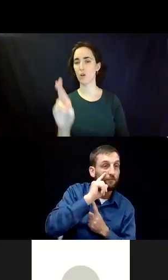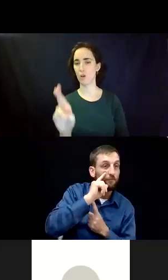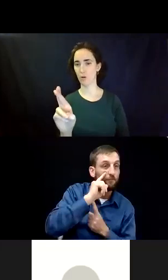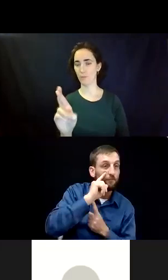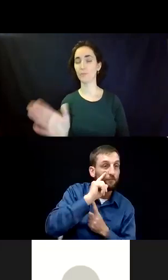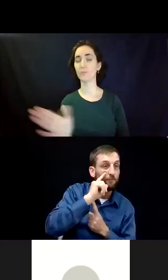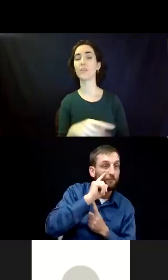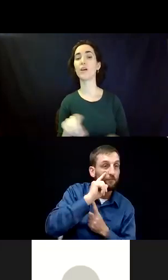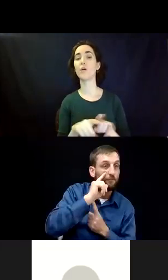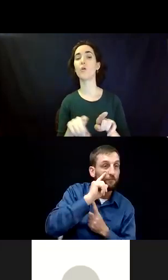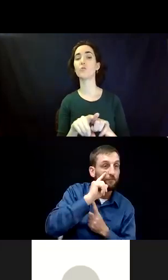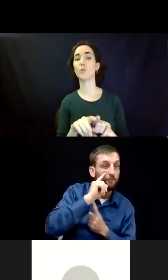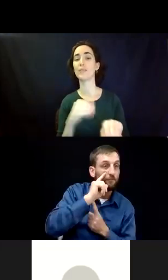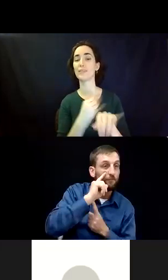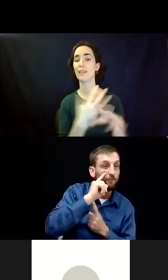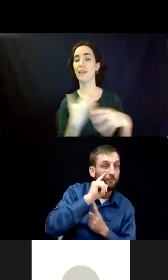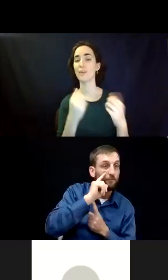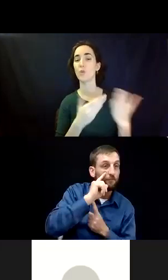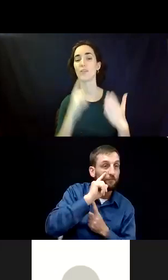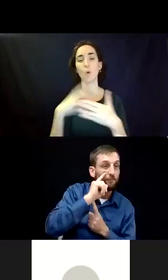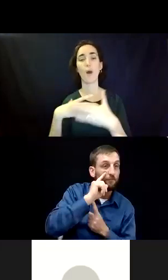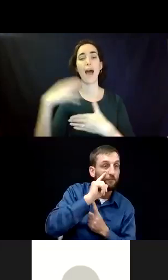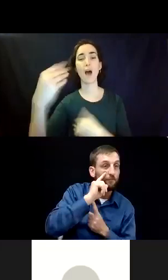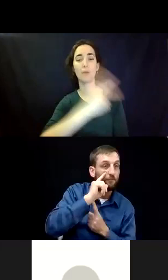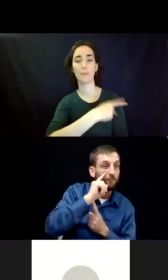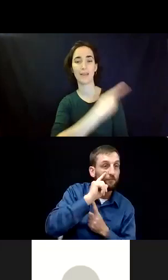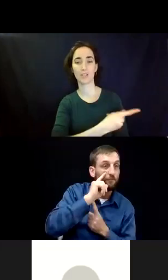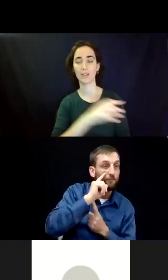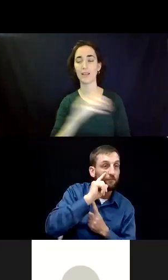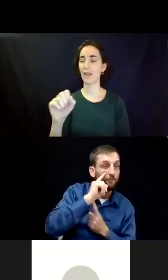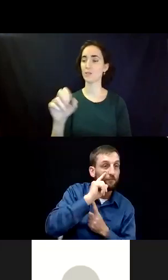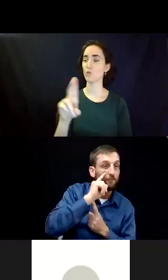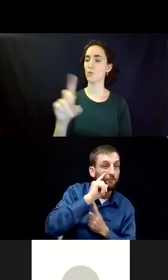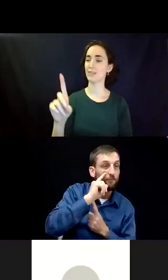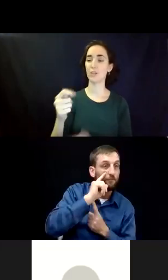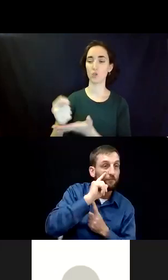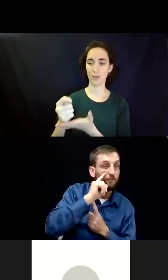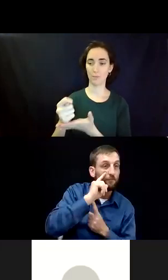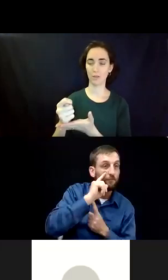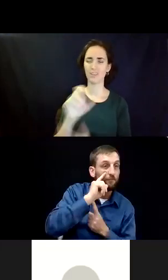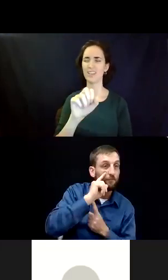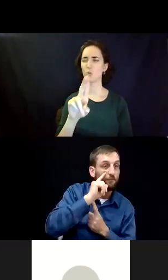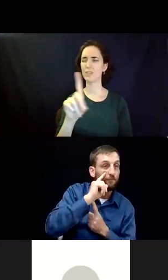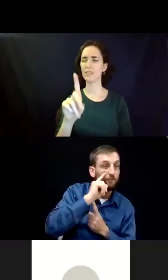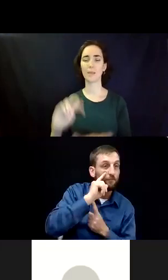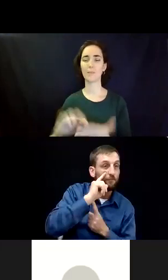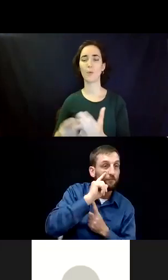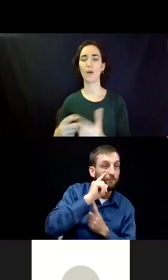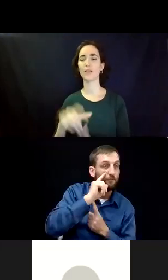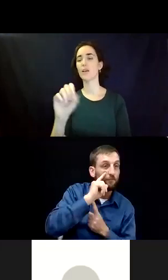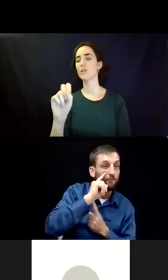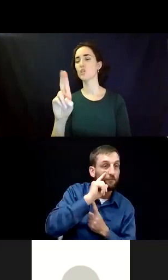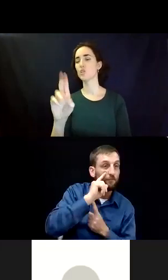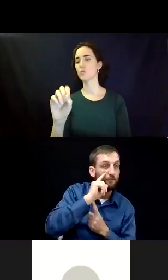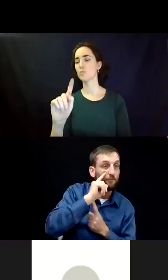telehealth services for outpatient SUD treatment, and SUD treatment is substance use disorder treatment. And